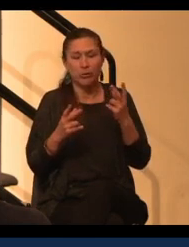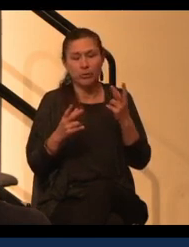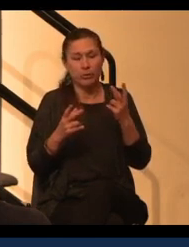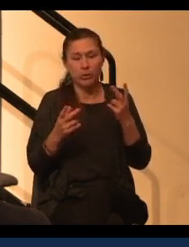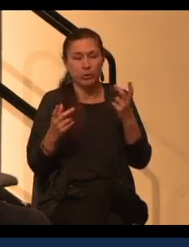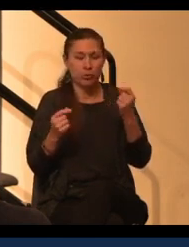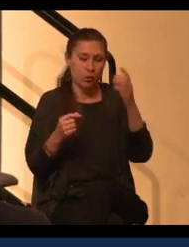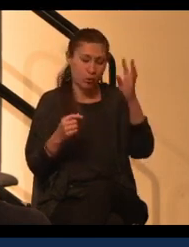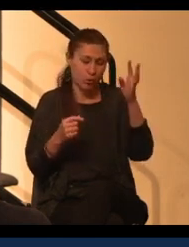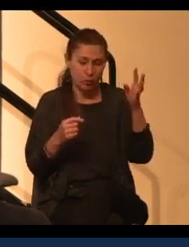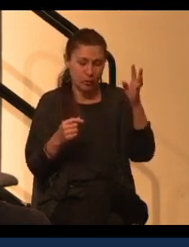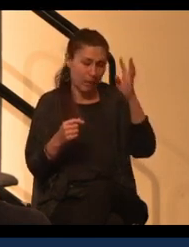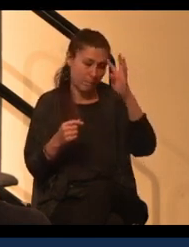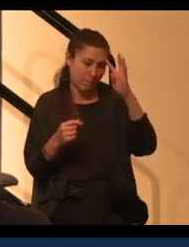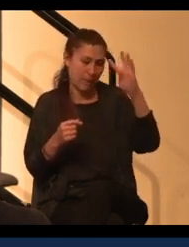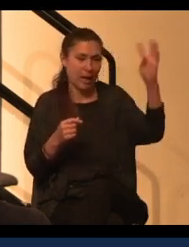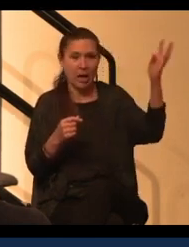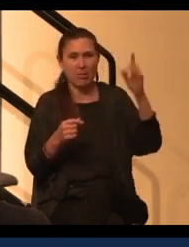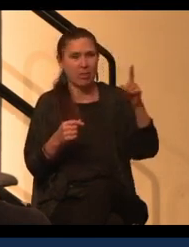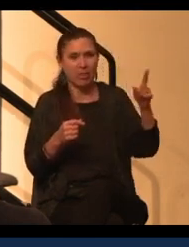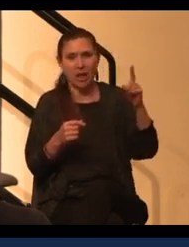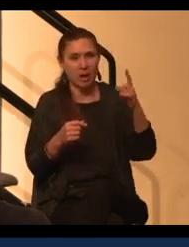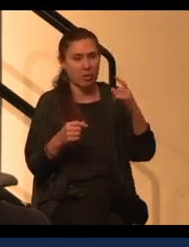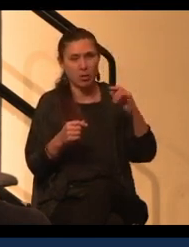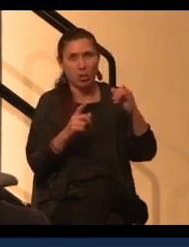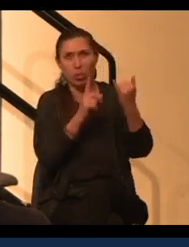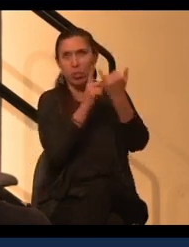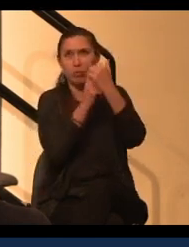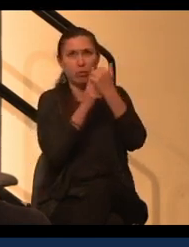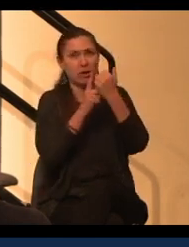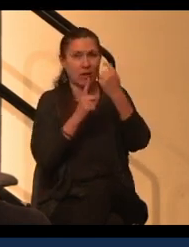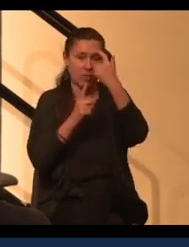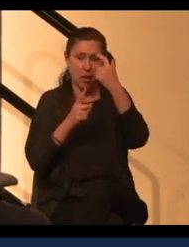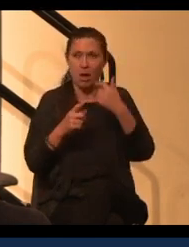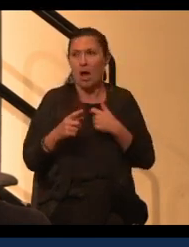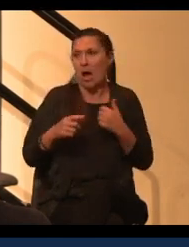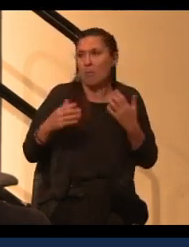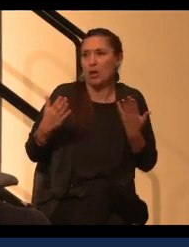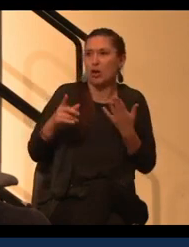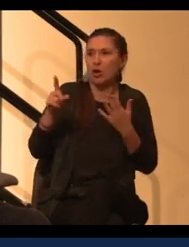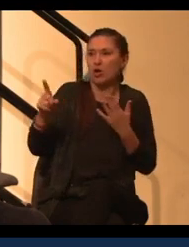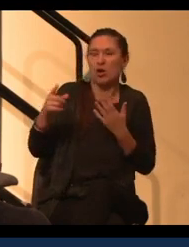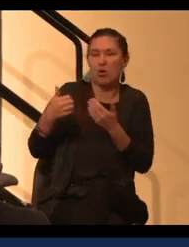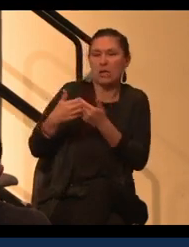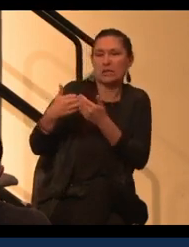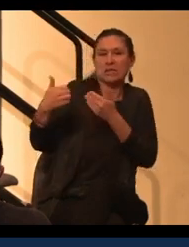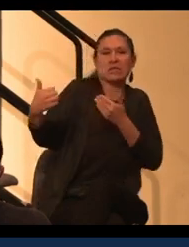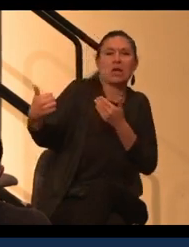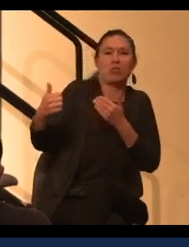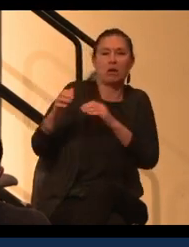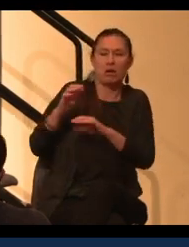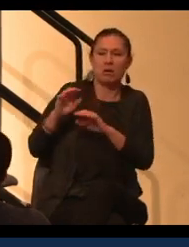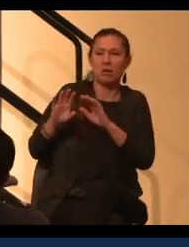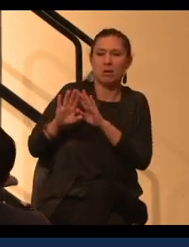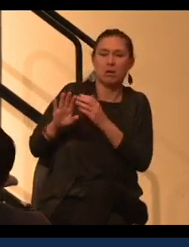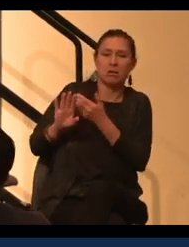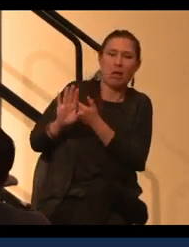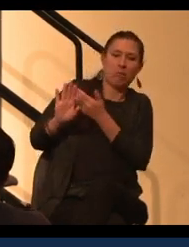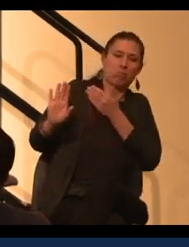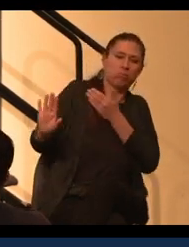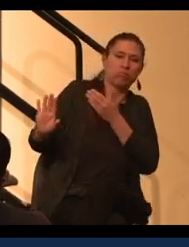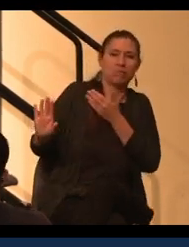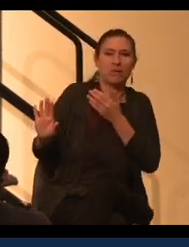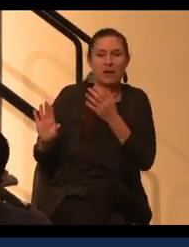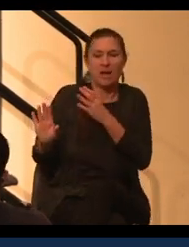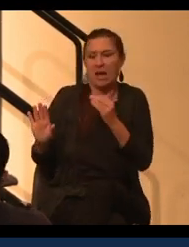am here and you are out there. That somehow, as in humanity, that we are somehow separate, and that